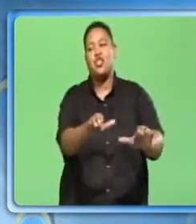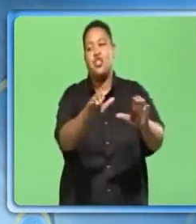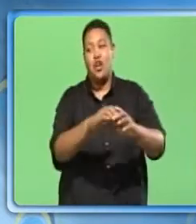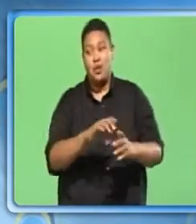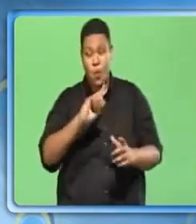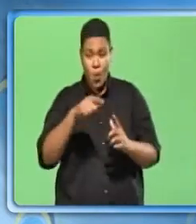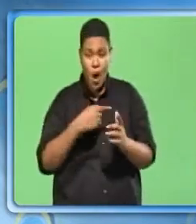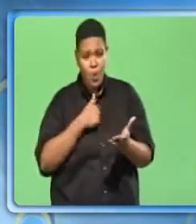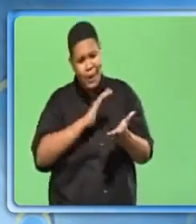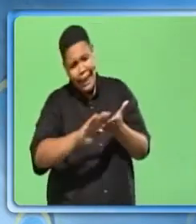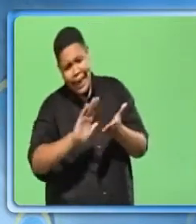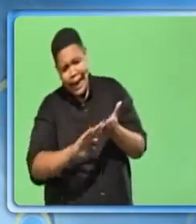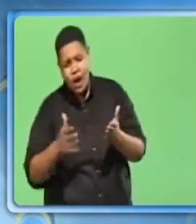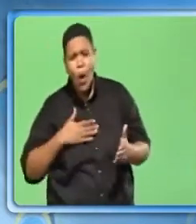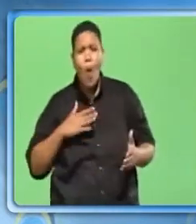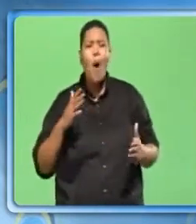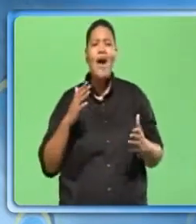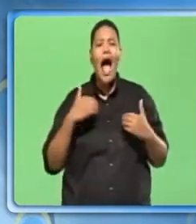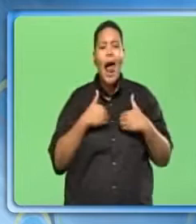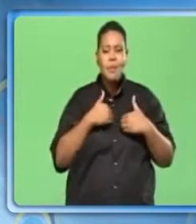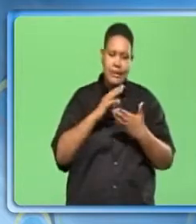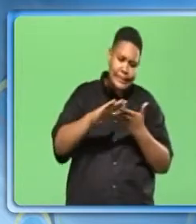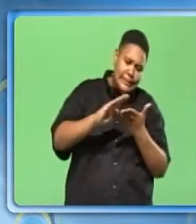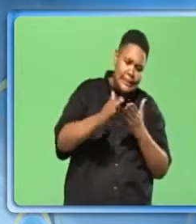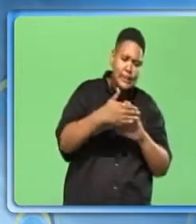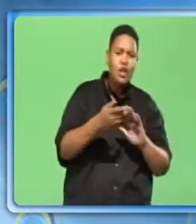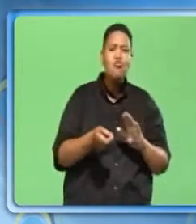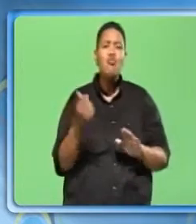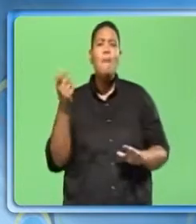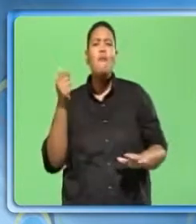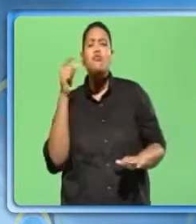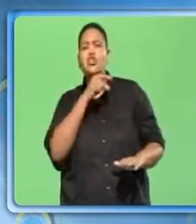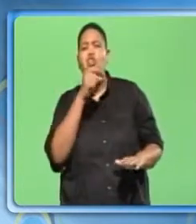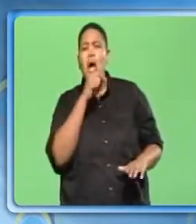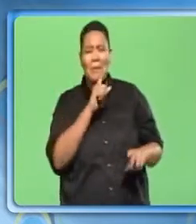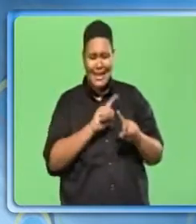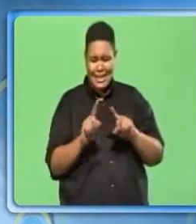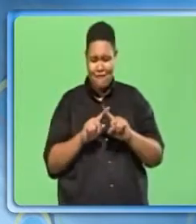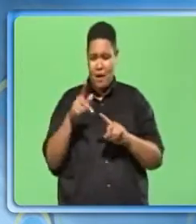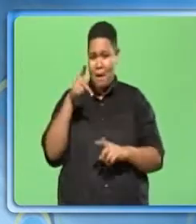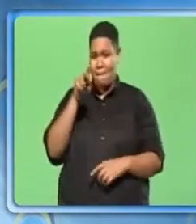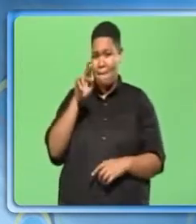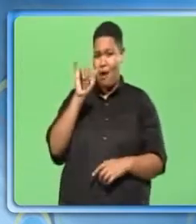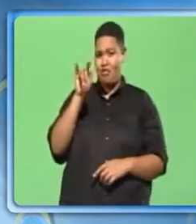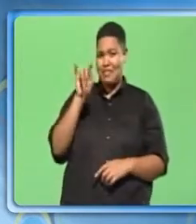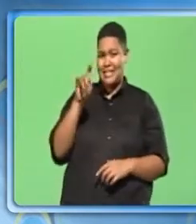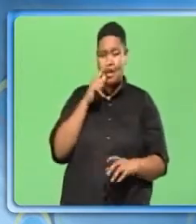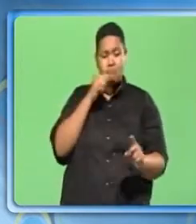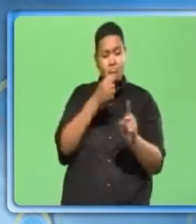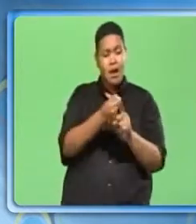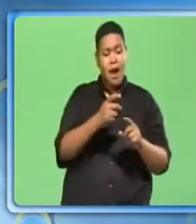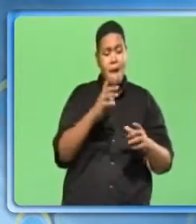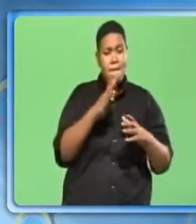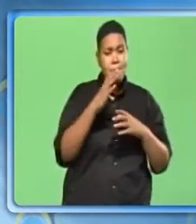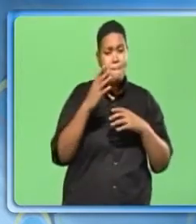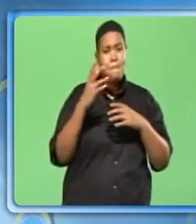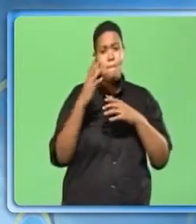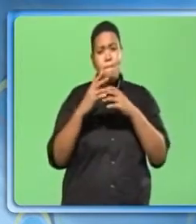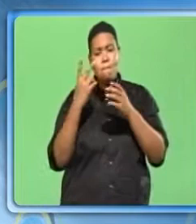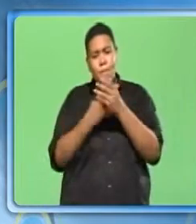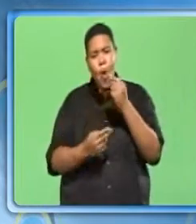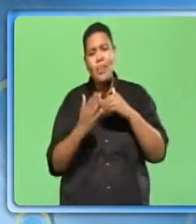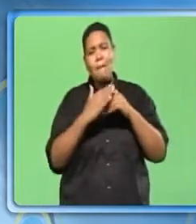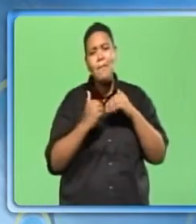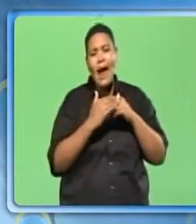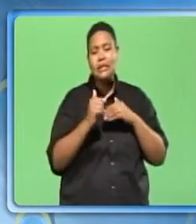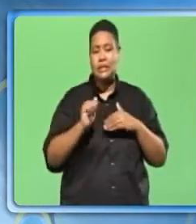When we clean our pet by removing parasites and germs that may affect both our pets and ourselves, that